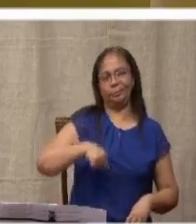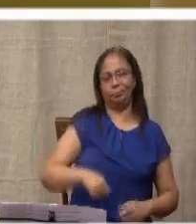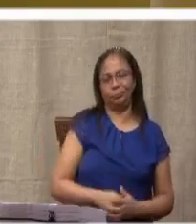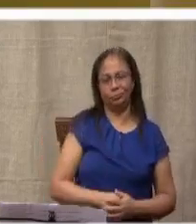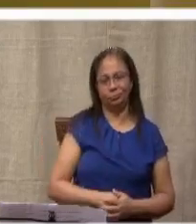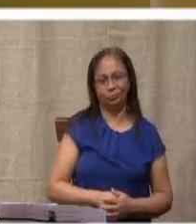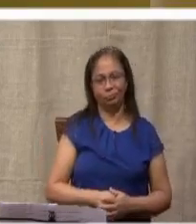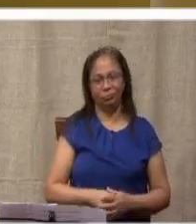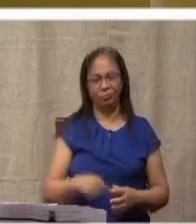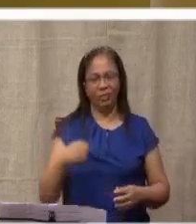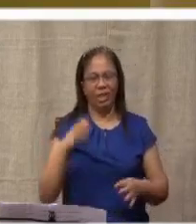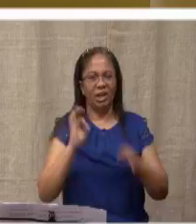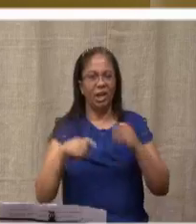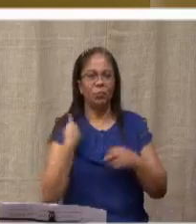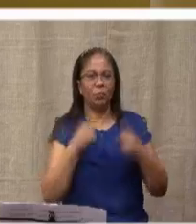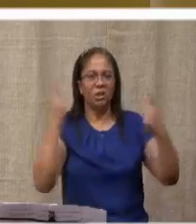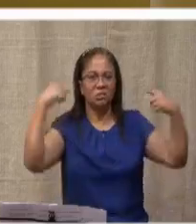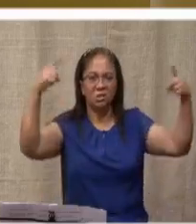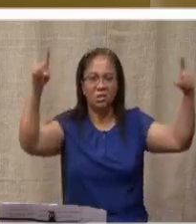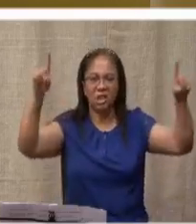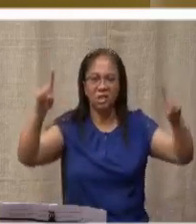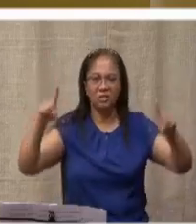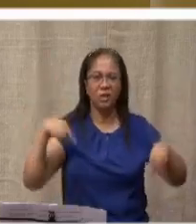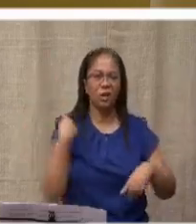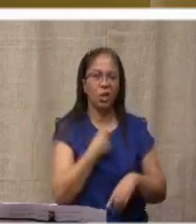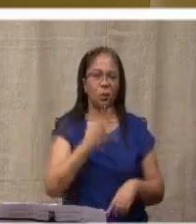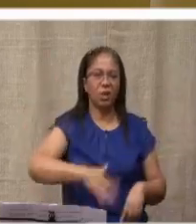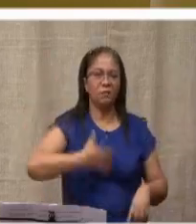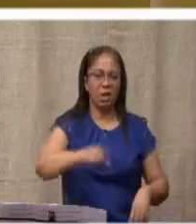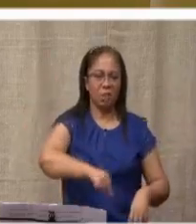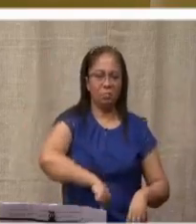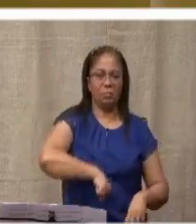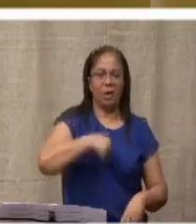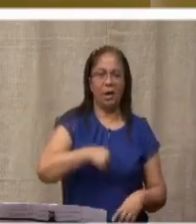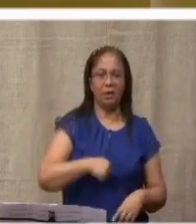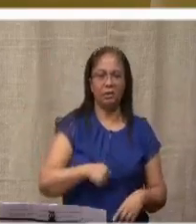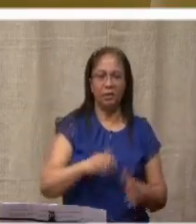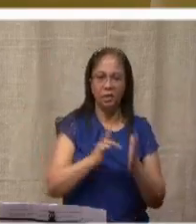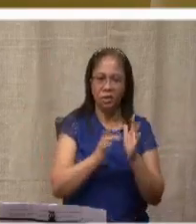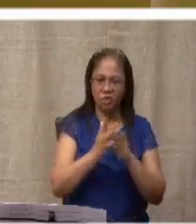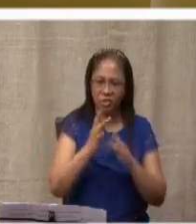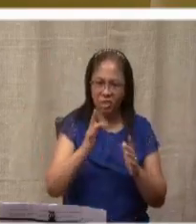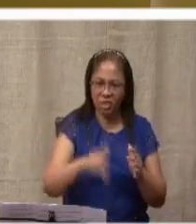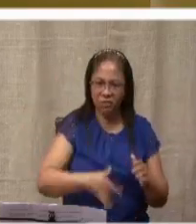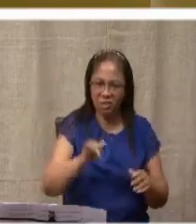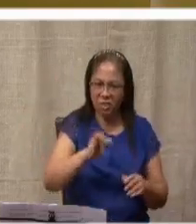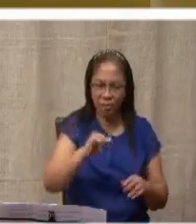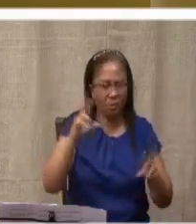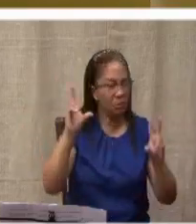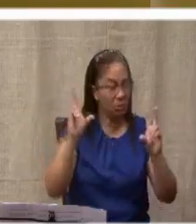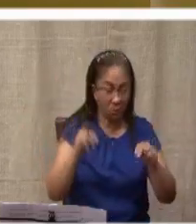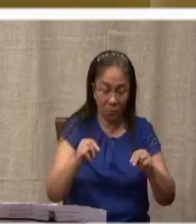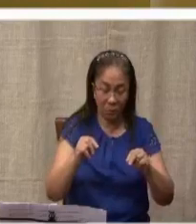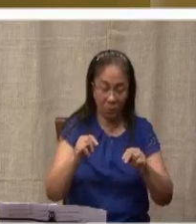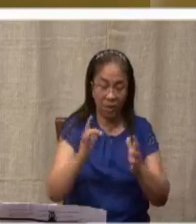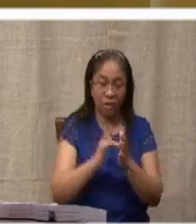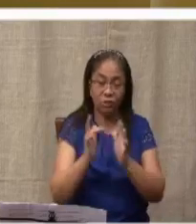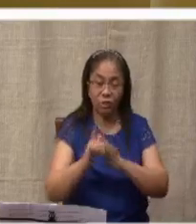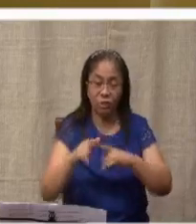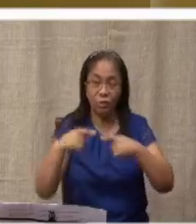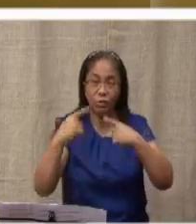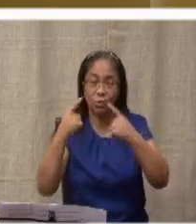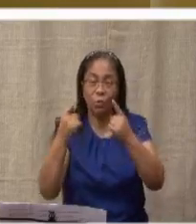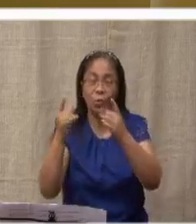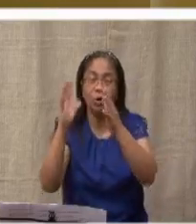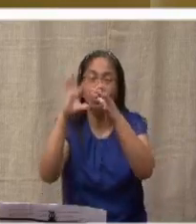success that we experience in this that or the other what jesus does is he walks away from it and goes back to the father in utter